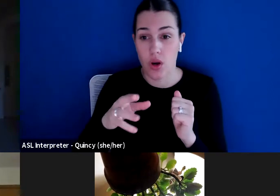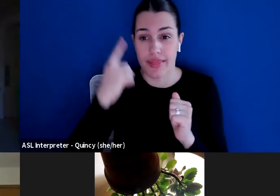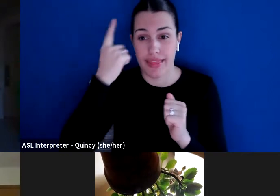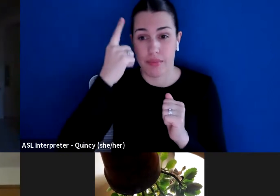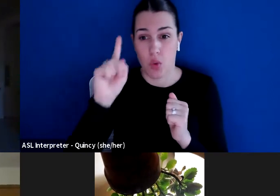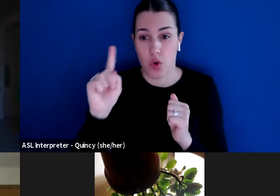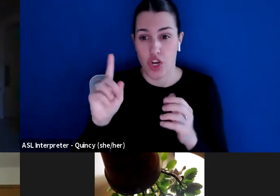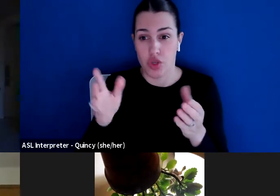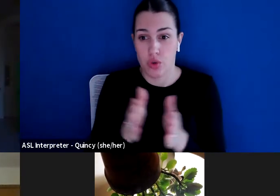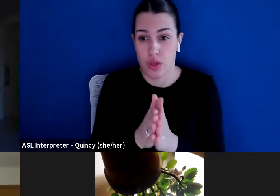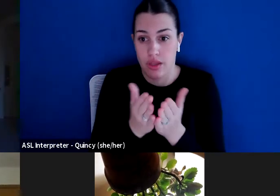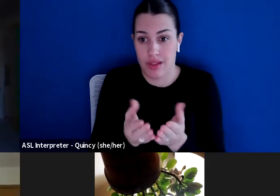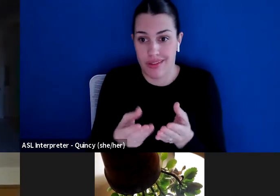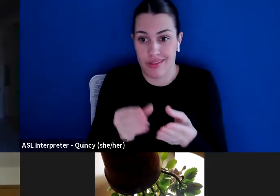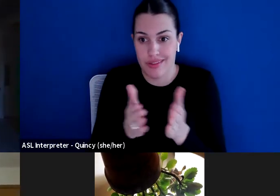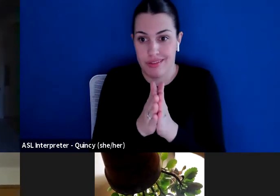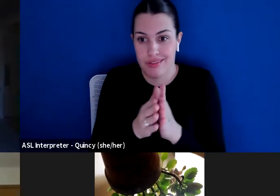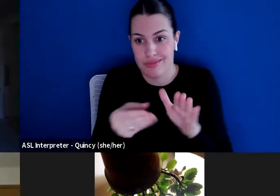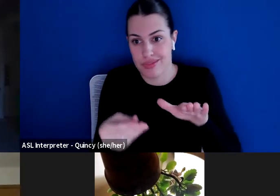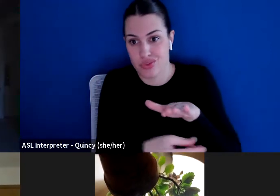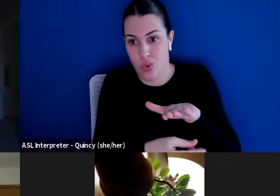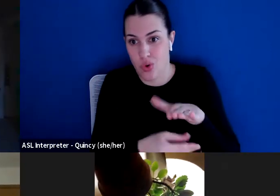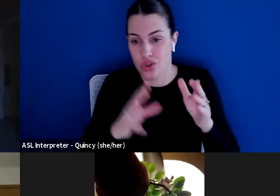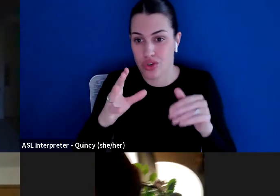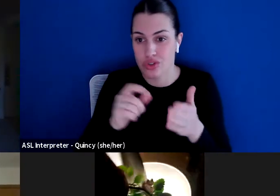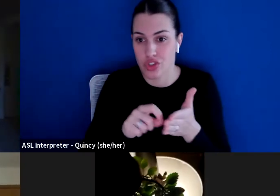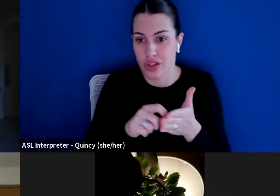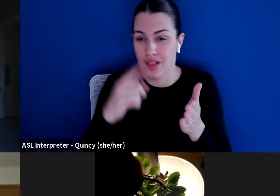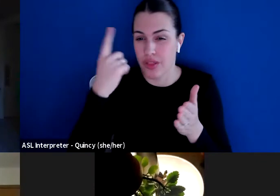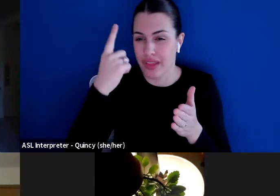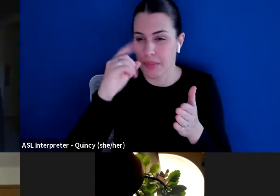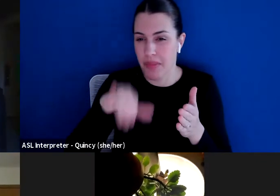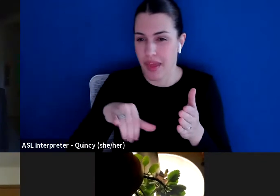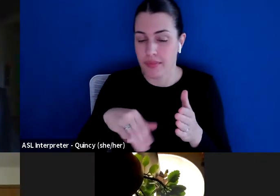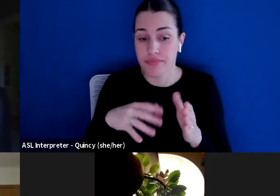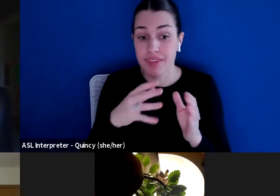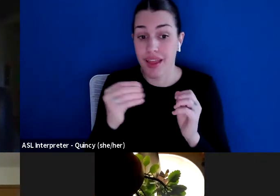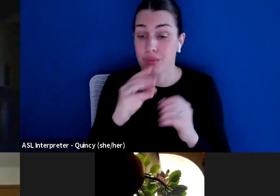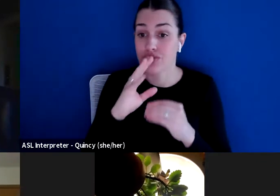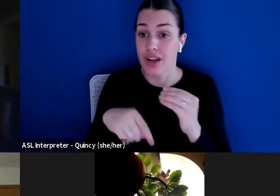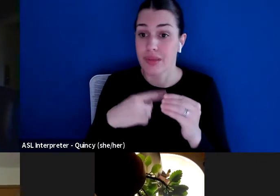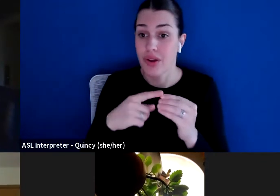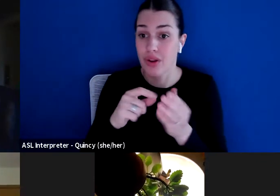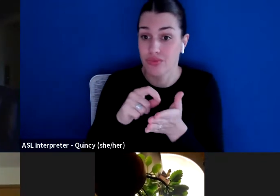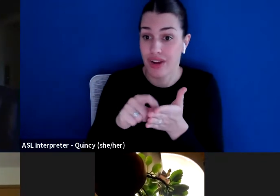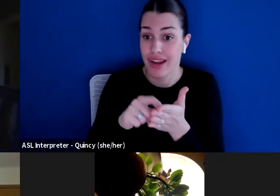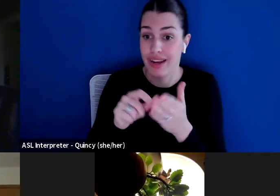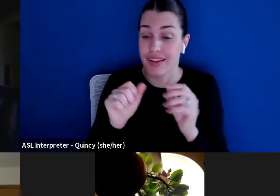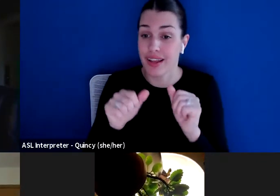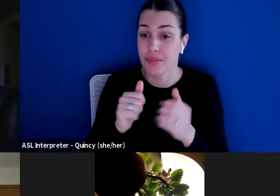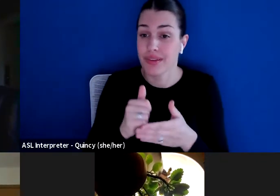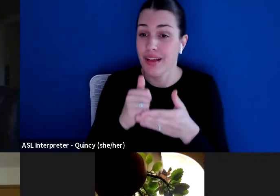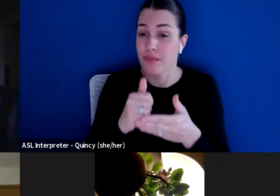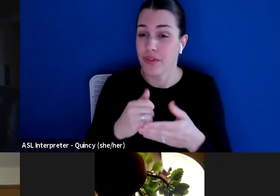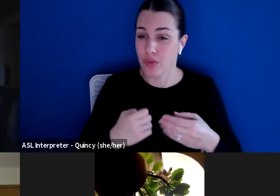your journal, things like that. And then we also talked about how journaling and writing can be a helpful